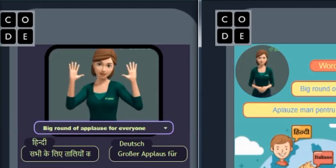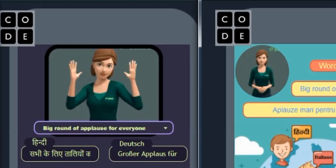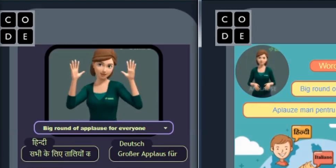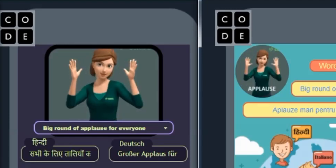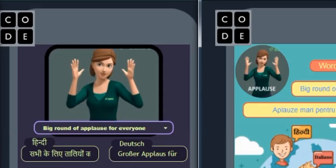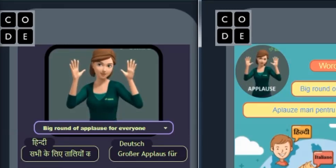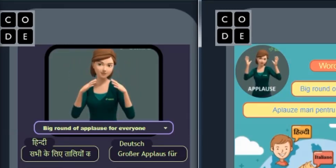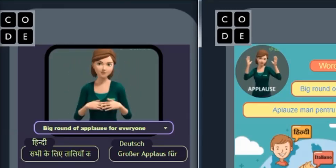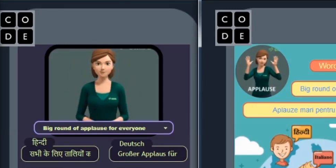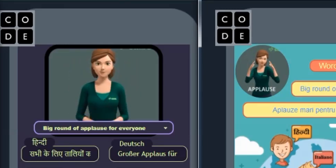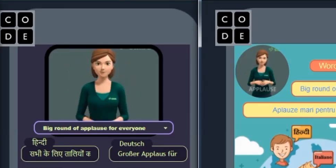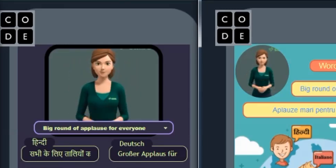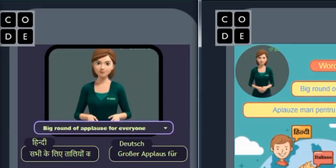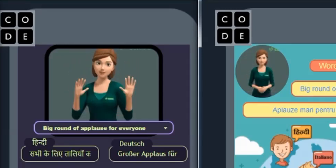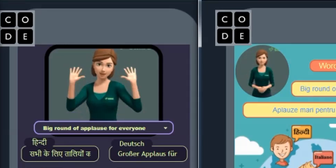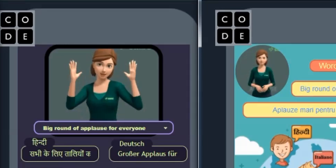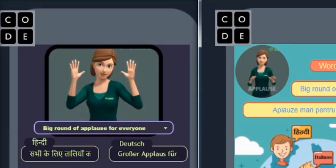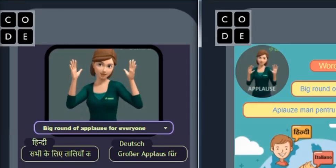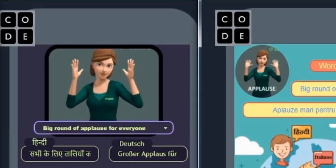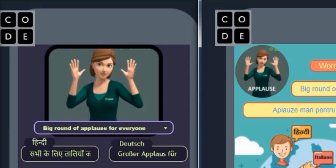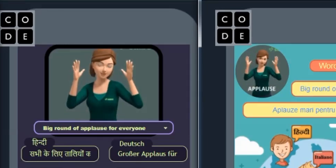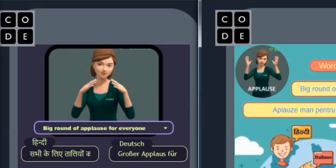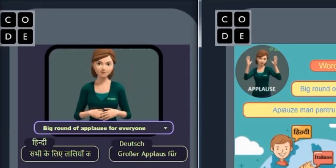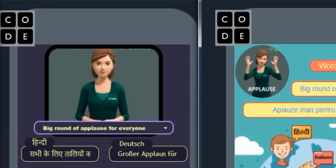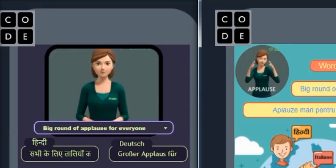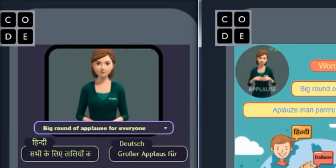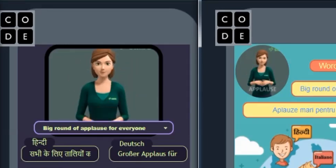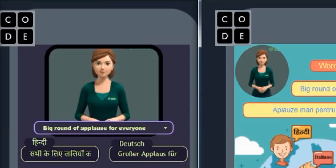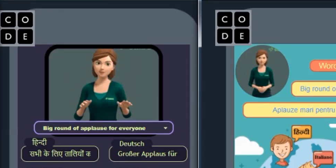going to upload a pic first.